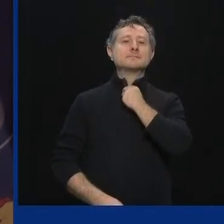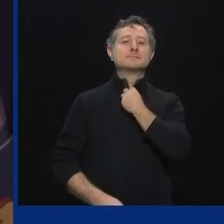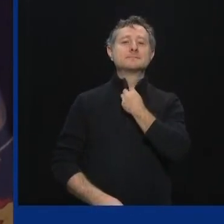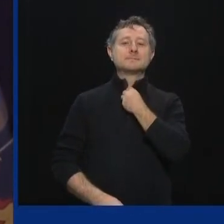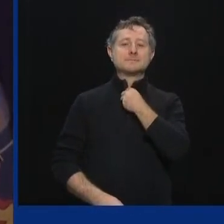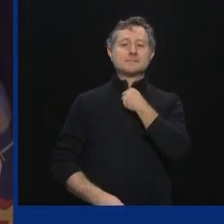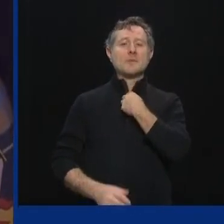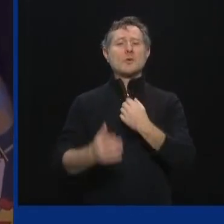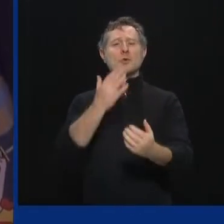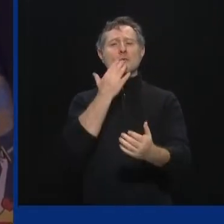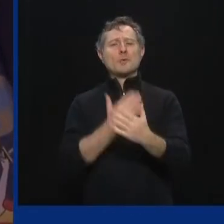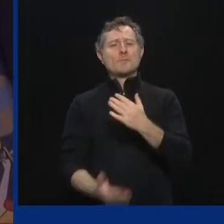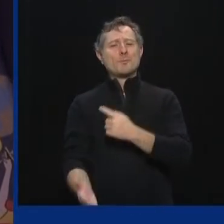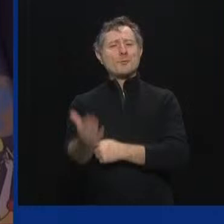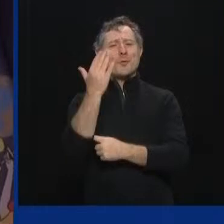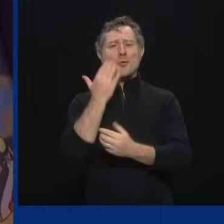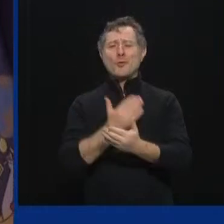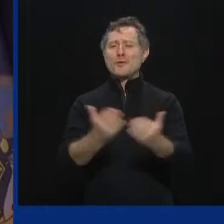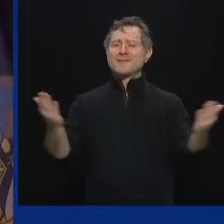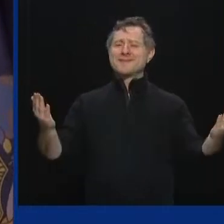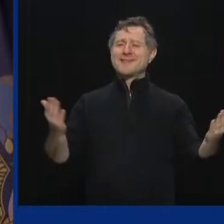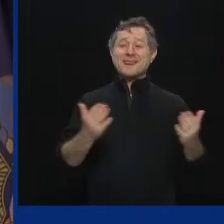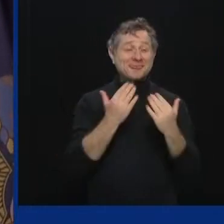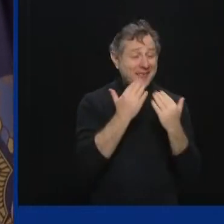Good morning, everyone, and thank you for joining us today.